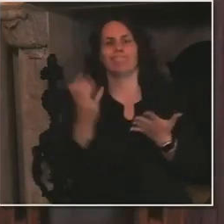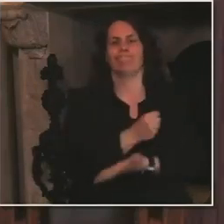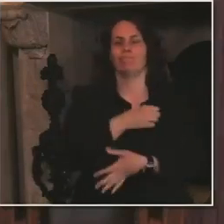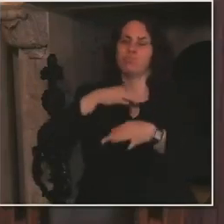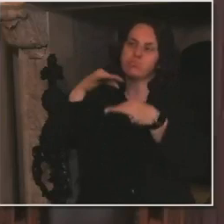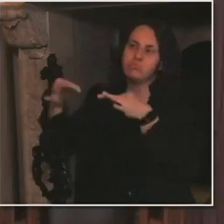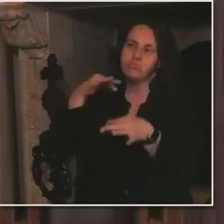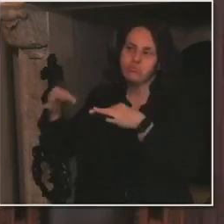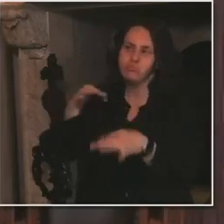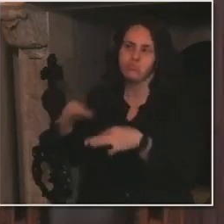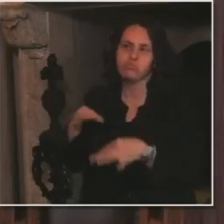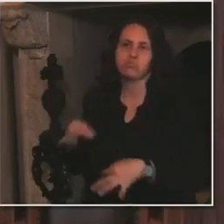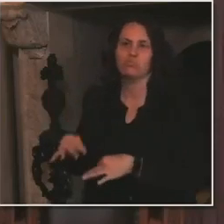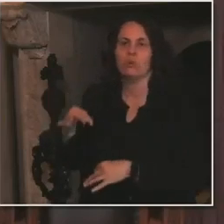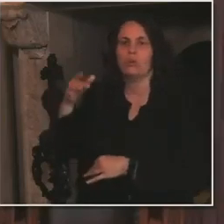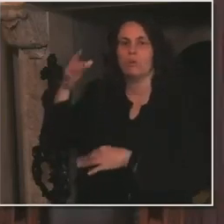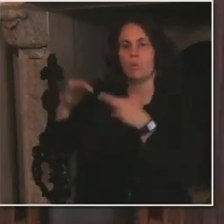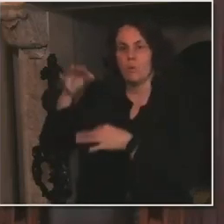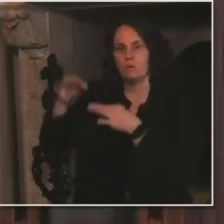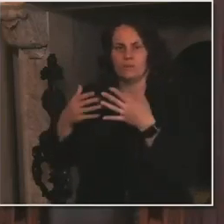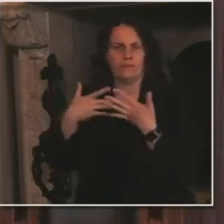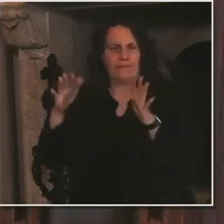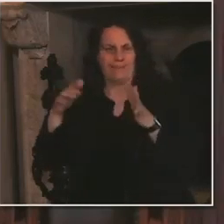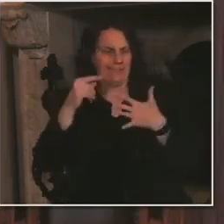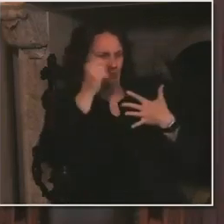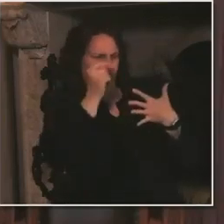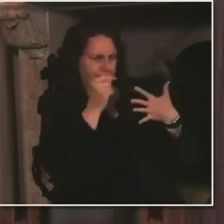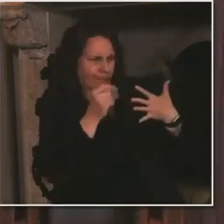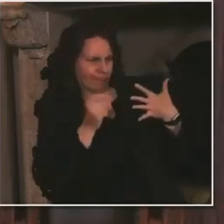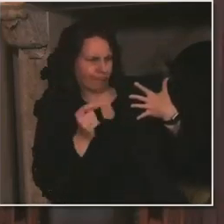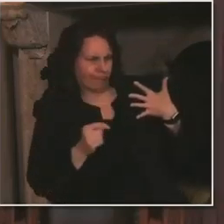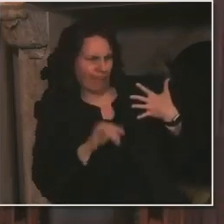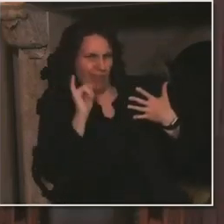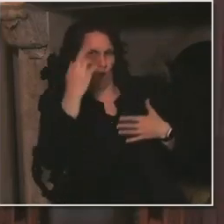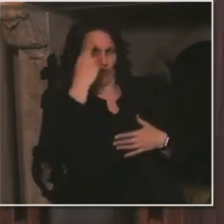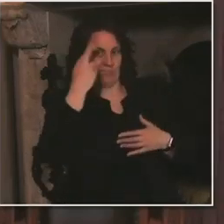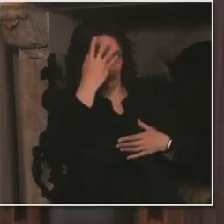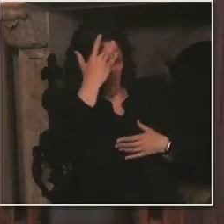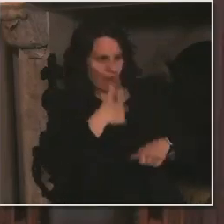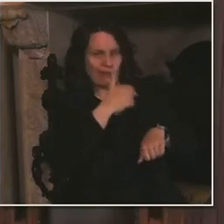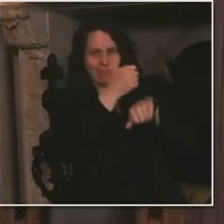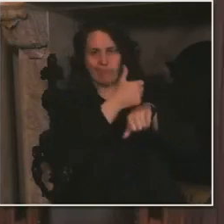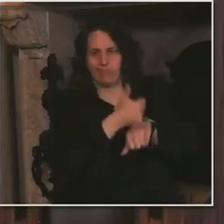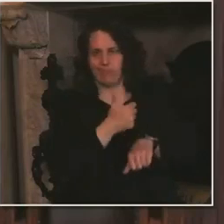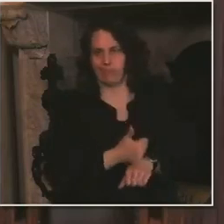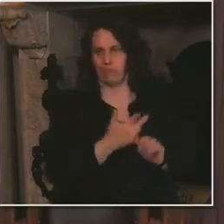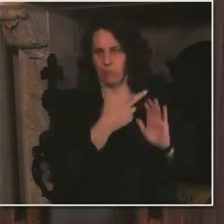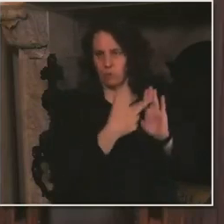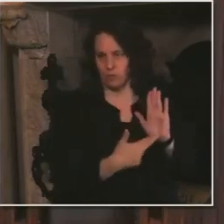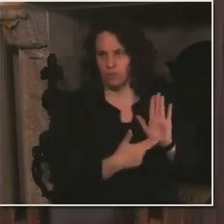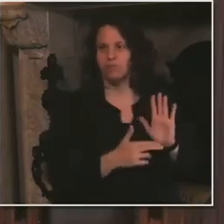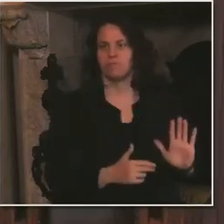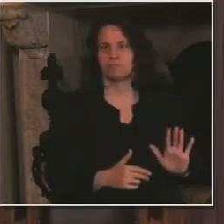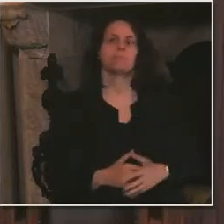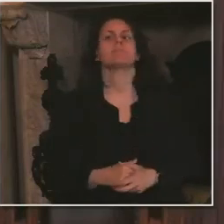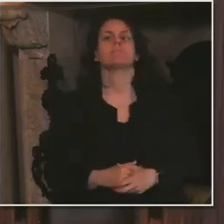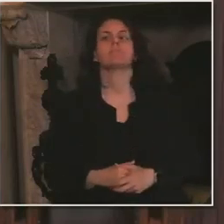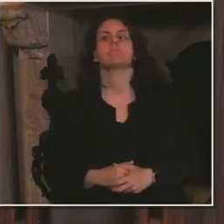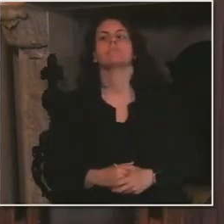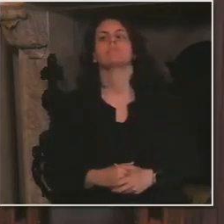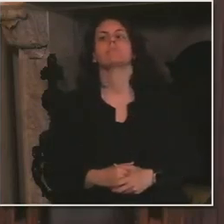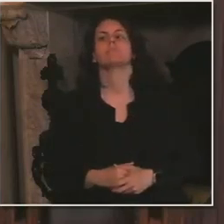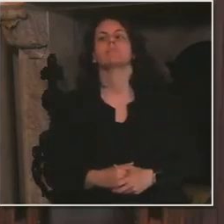has taken place. So given that we have all those things on our side, I believe that our court will see